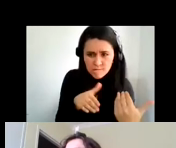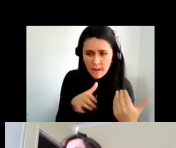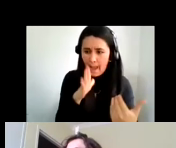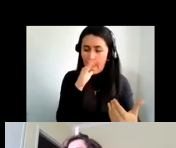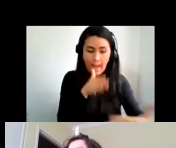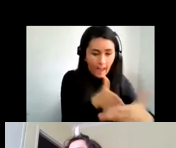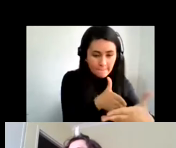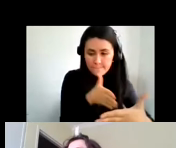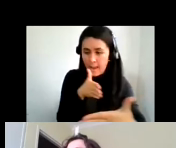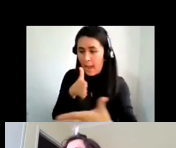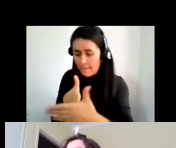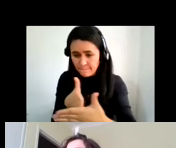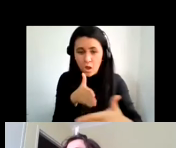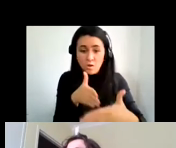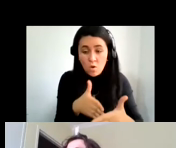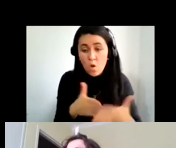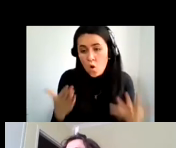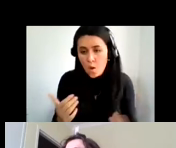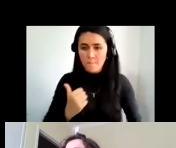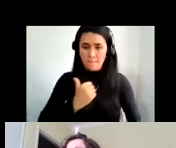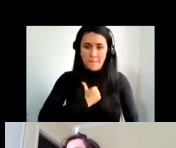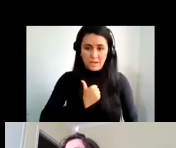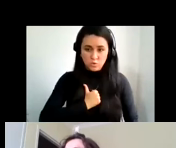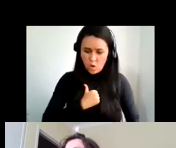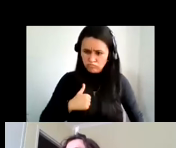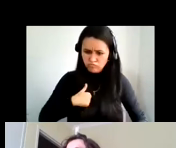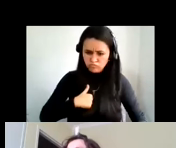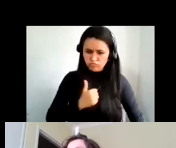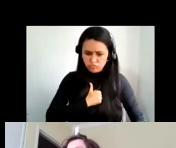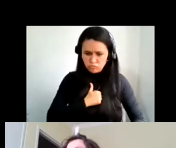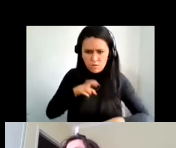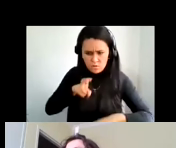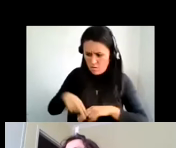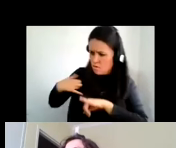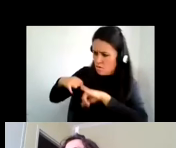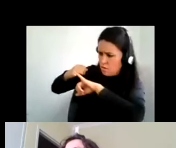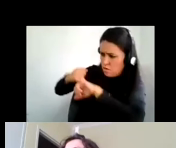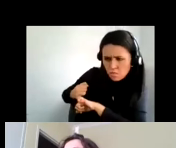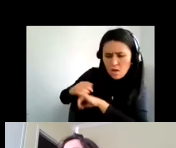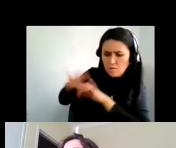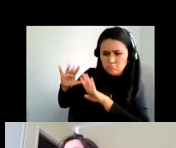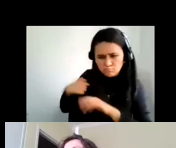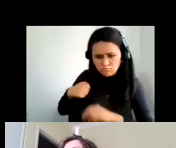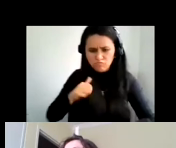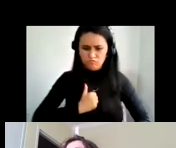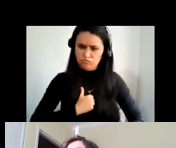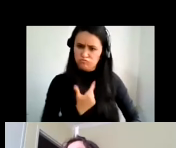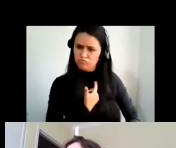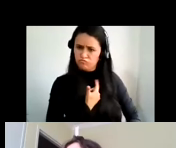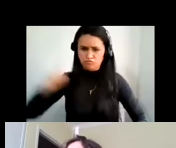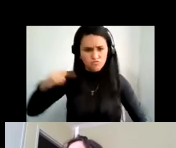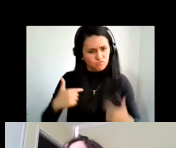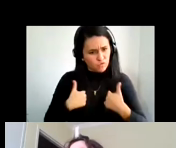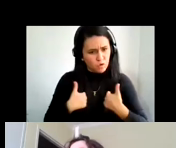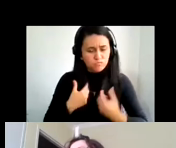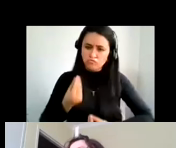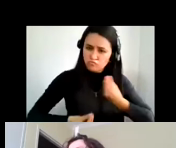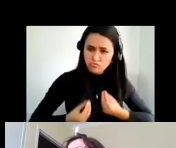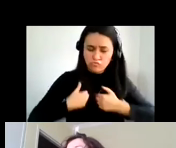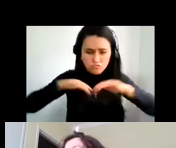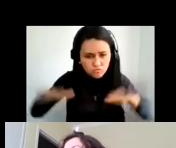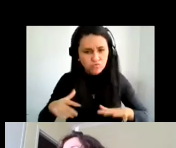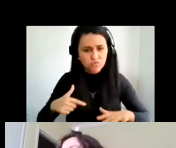out specifically a gender issue with regard to women and girls who may not have the same autonomy in movement